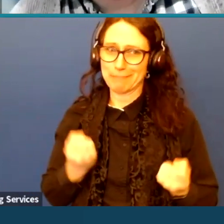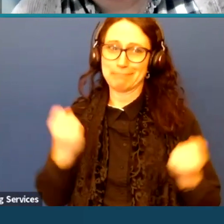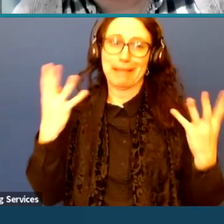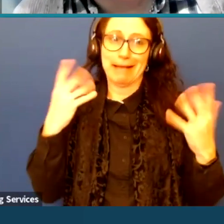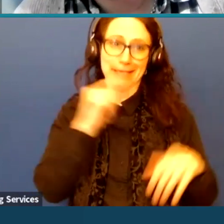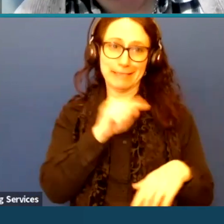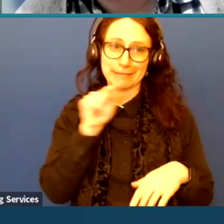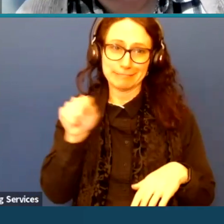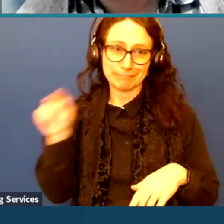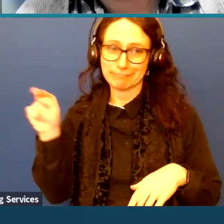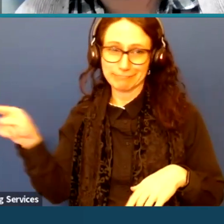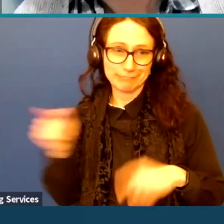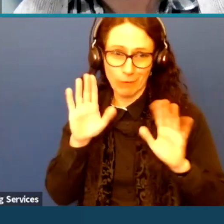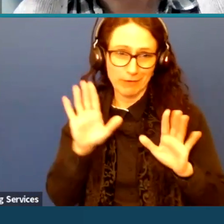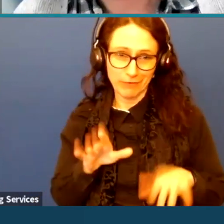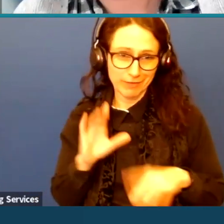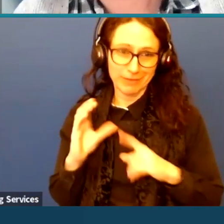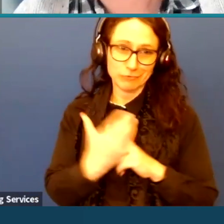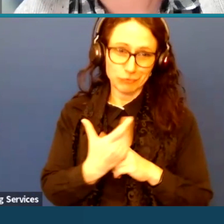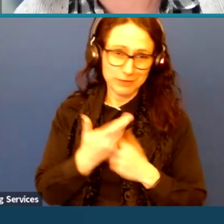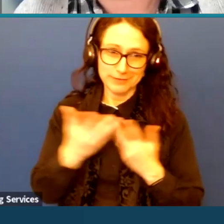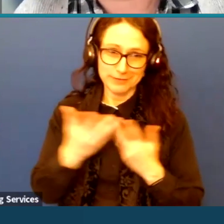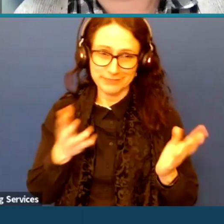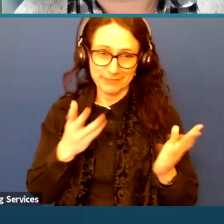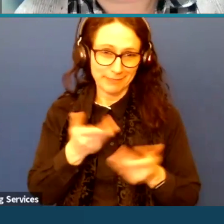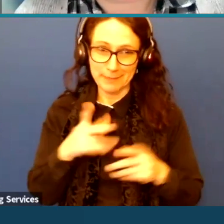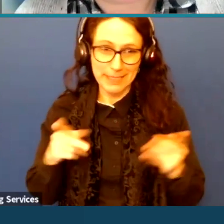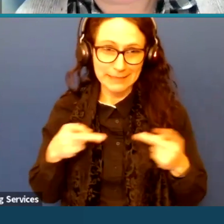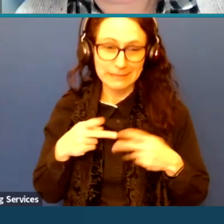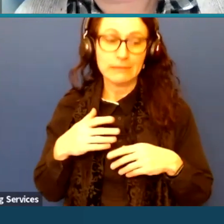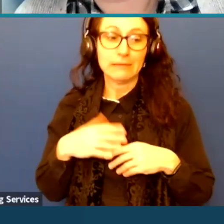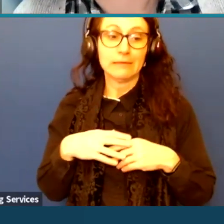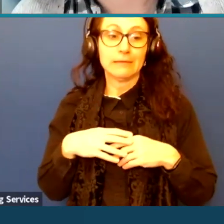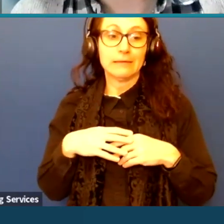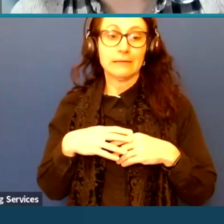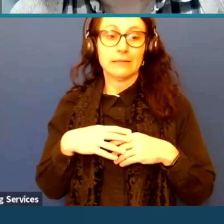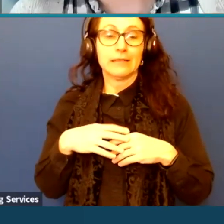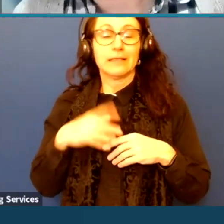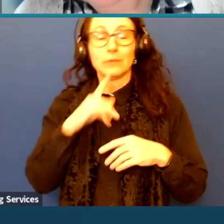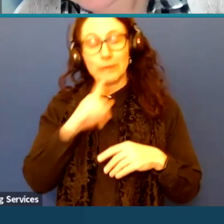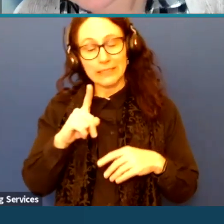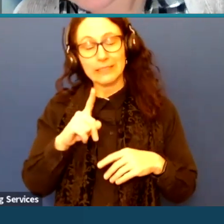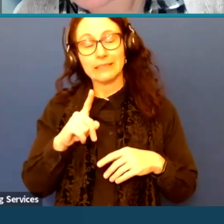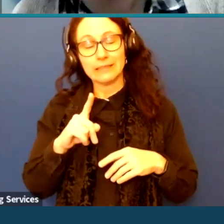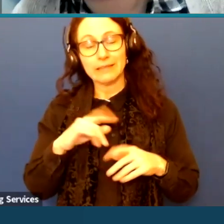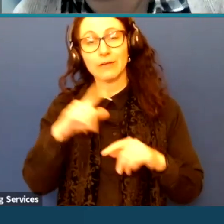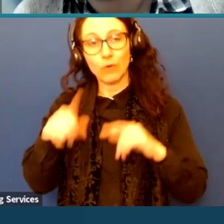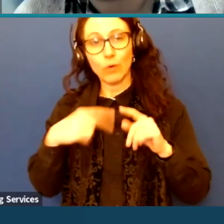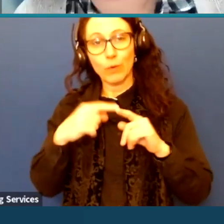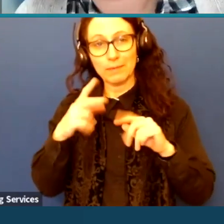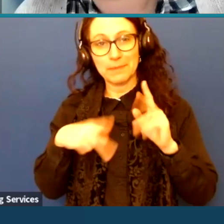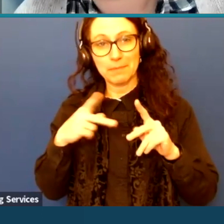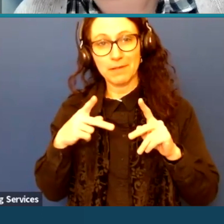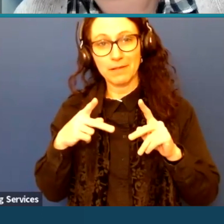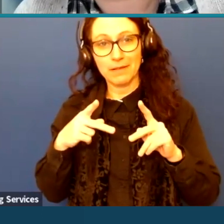but for me, it's when I'm greeted with kindness is what I really